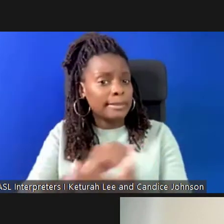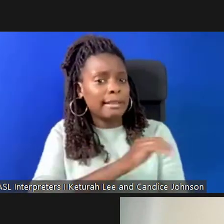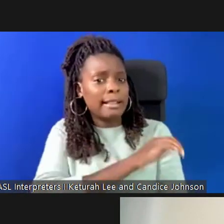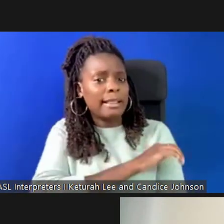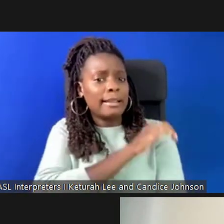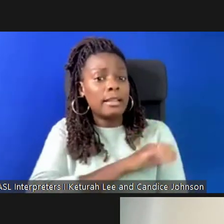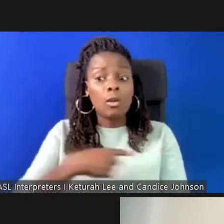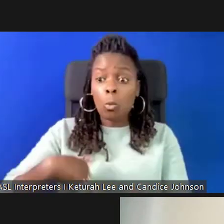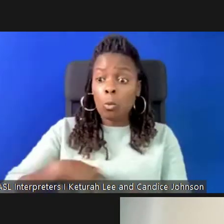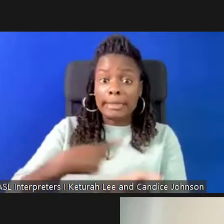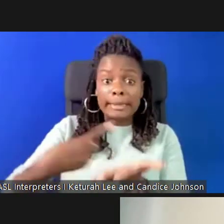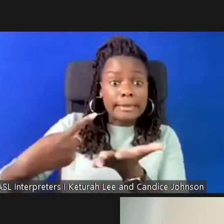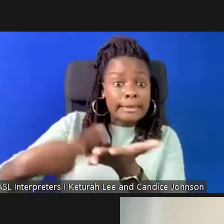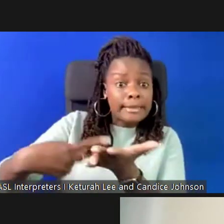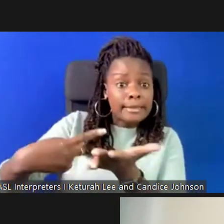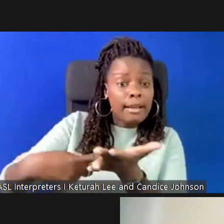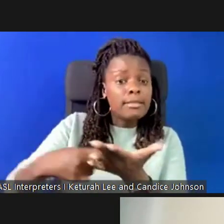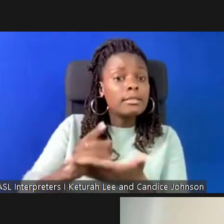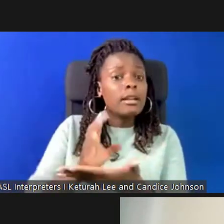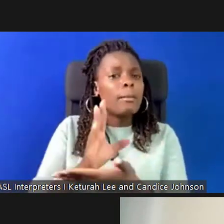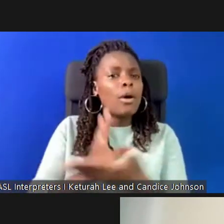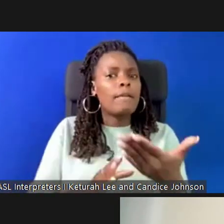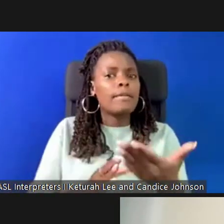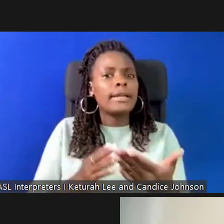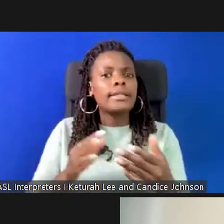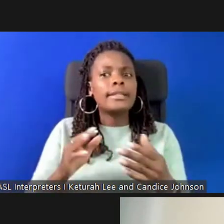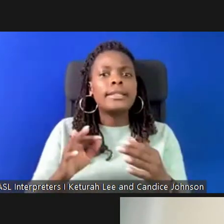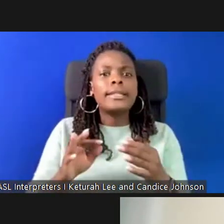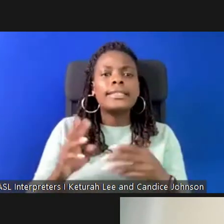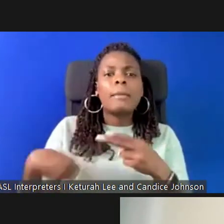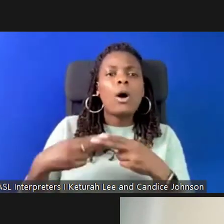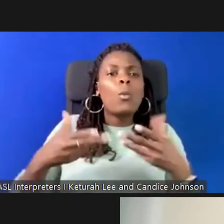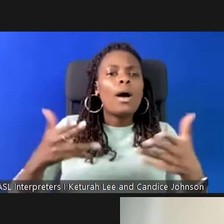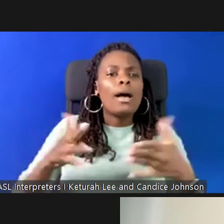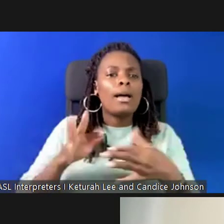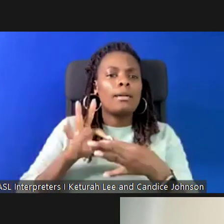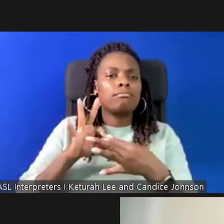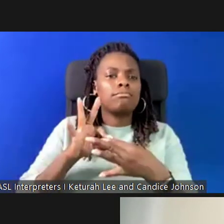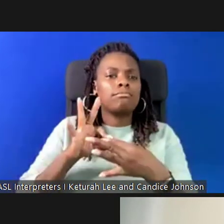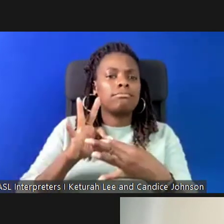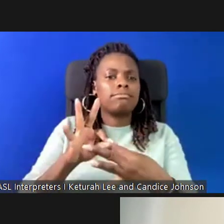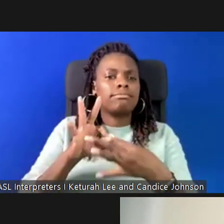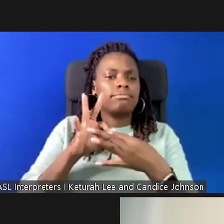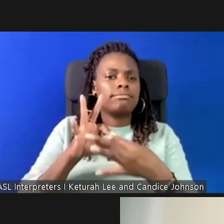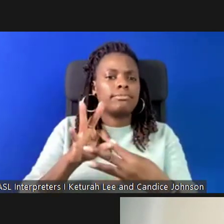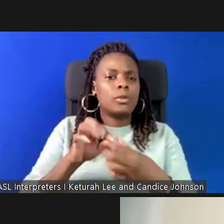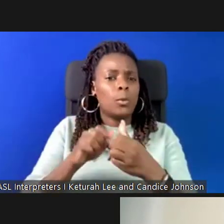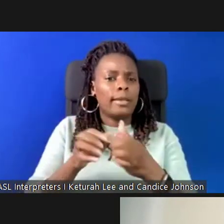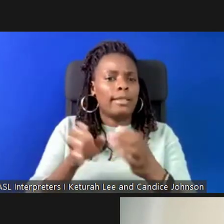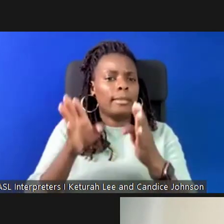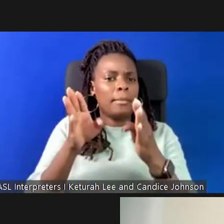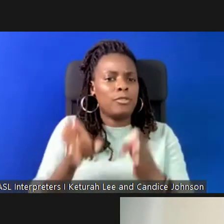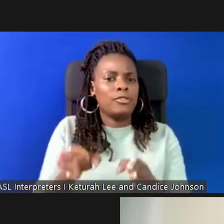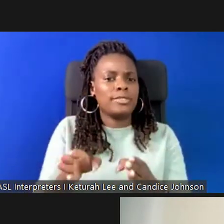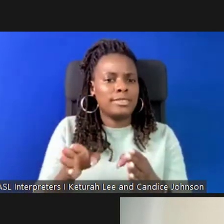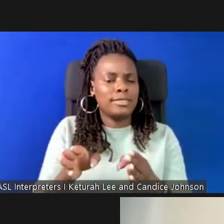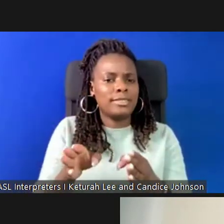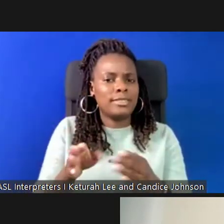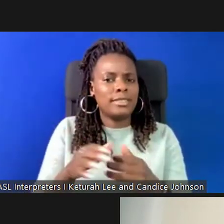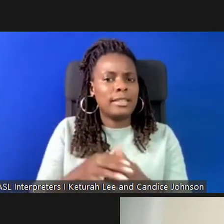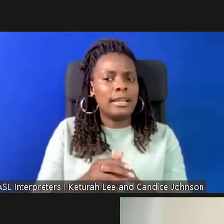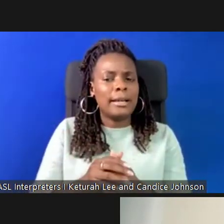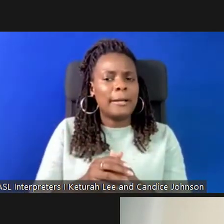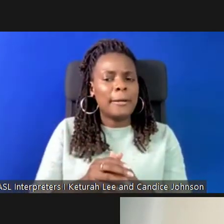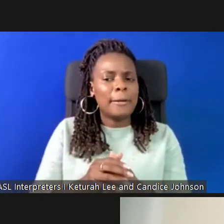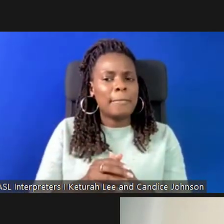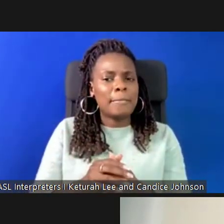part of it is about building rapport and building relationship with the person who's in front of you. People really care